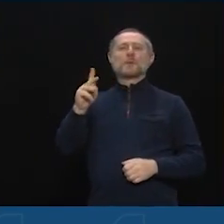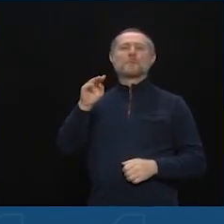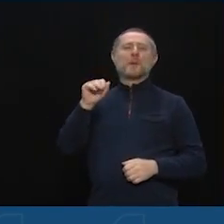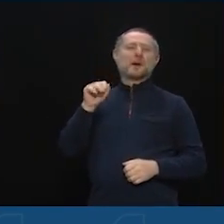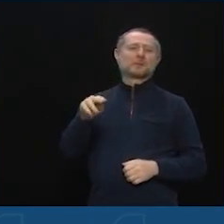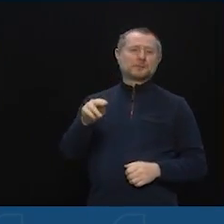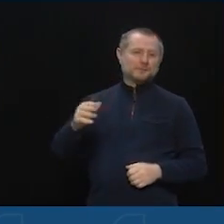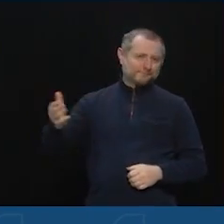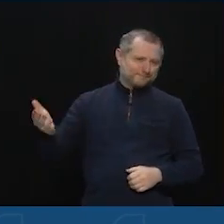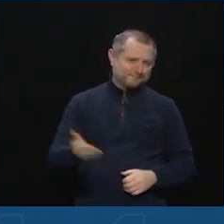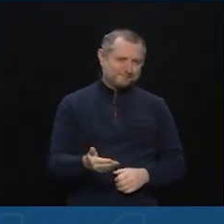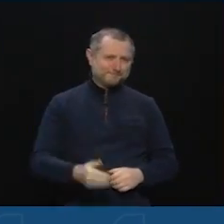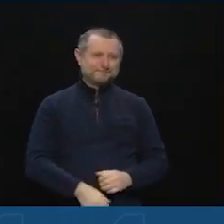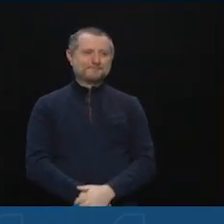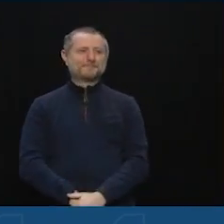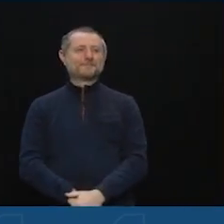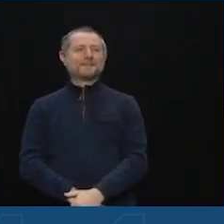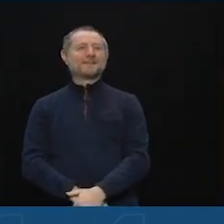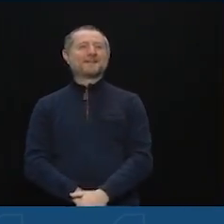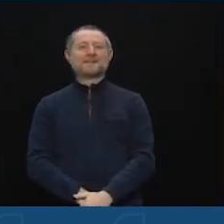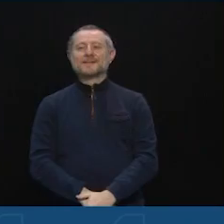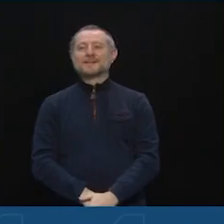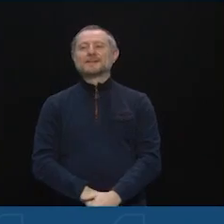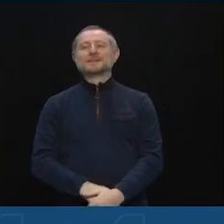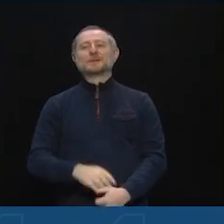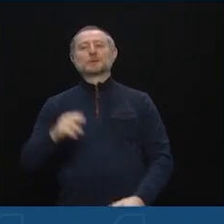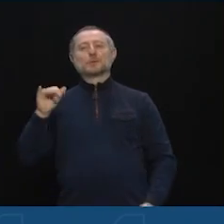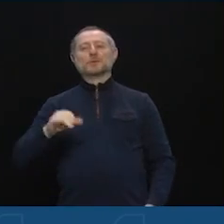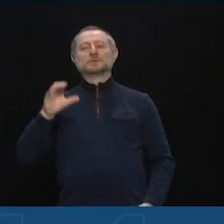it. Representing the New York City Hospitality